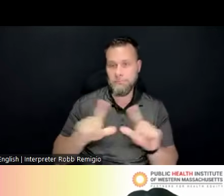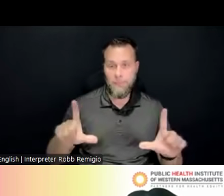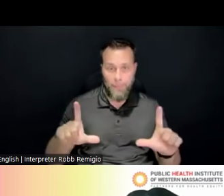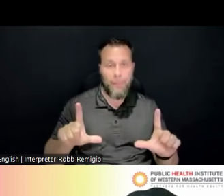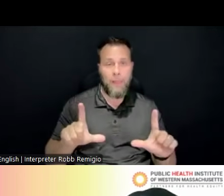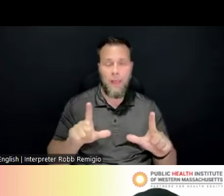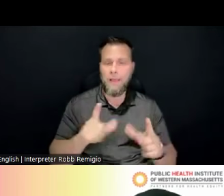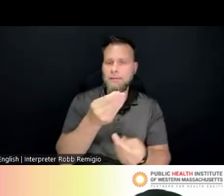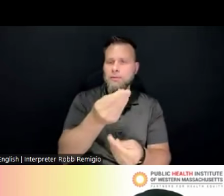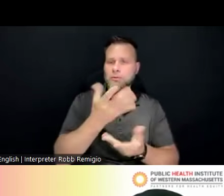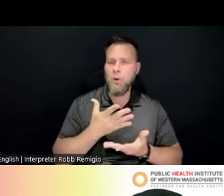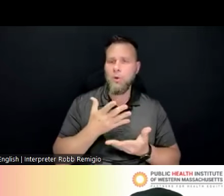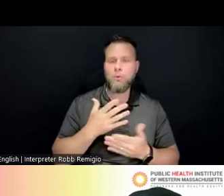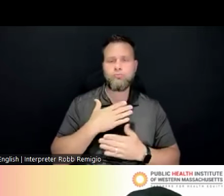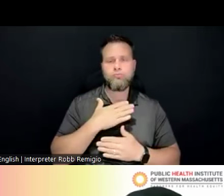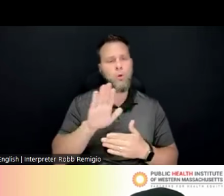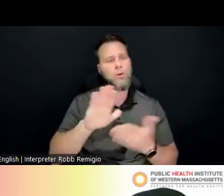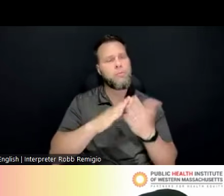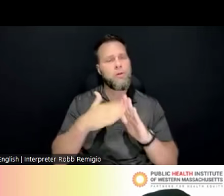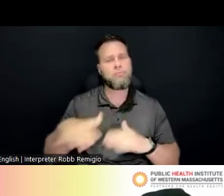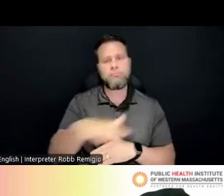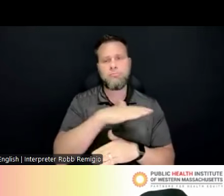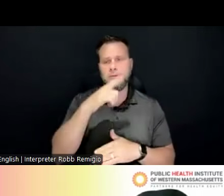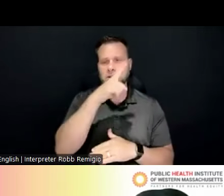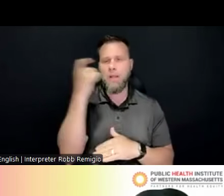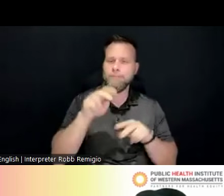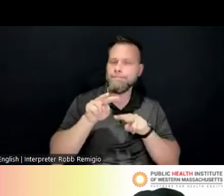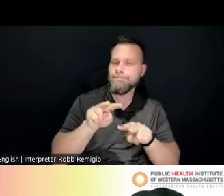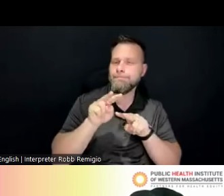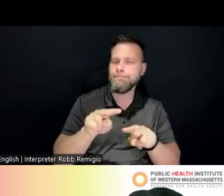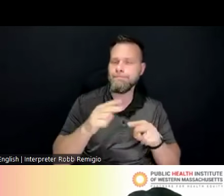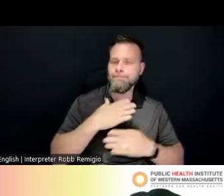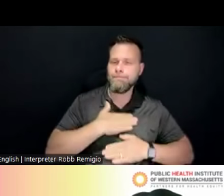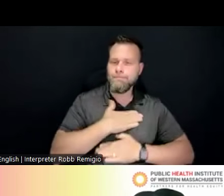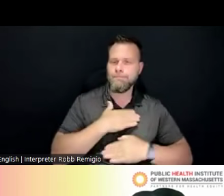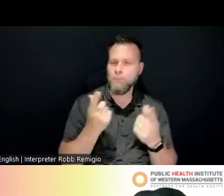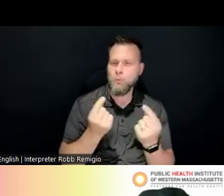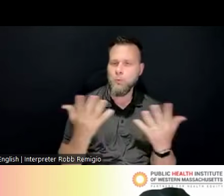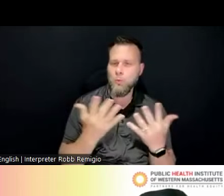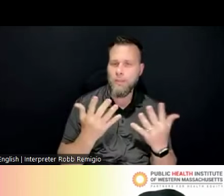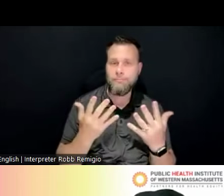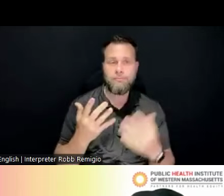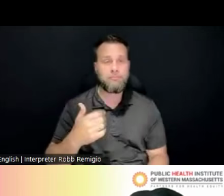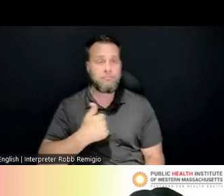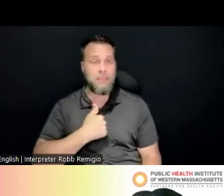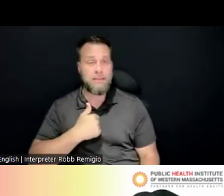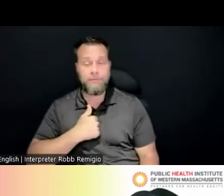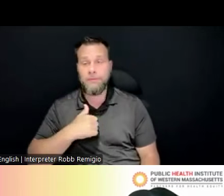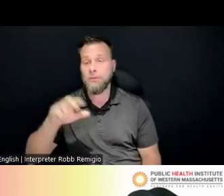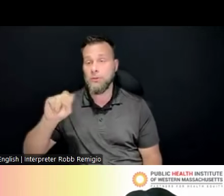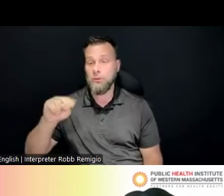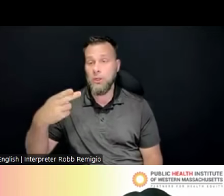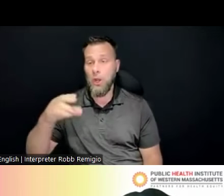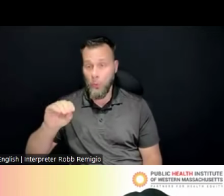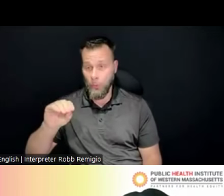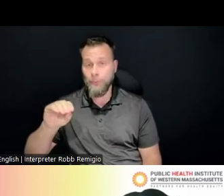is. And I think for me, it's probably NoHo Pride. It's a little bit south of me. I'm in Franklin